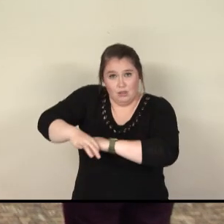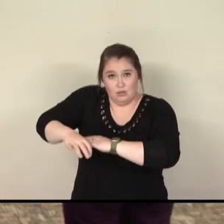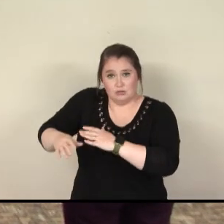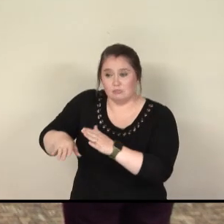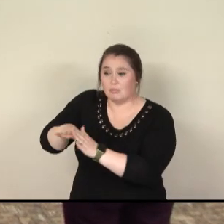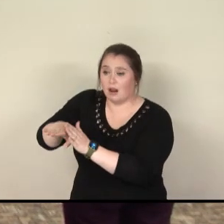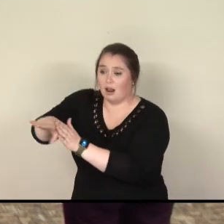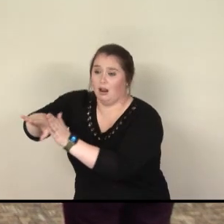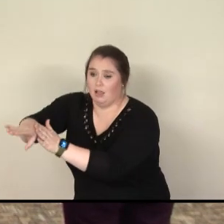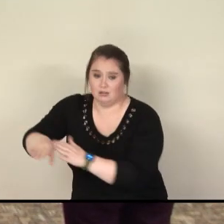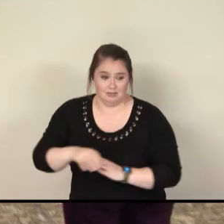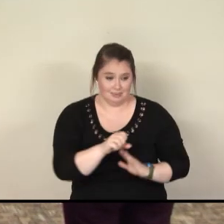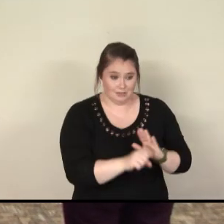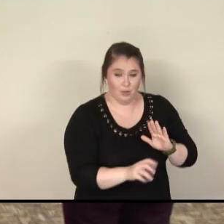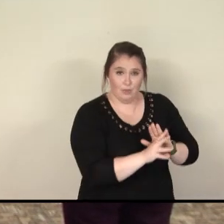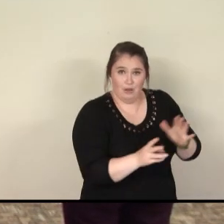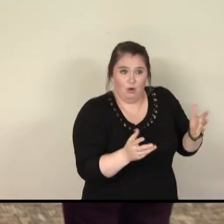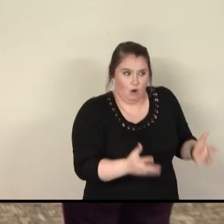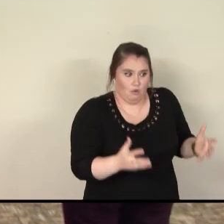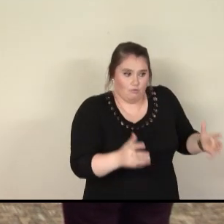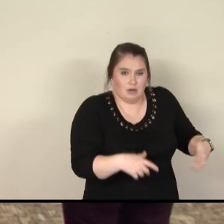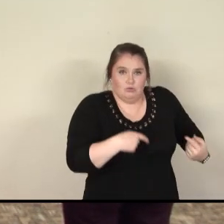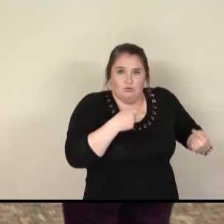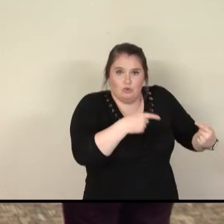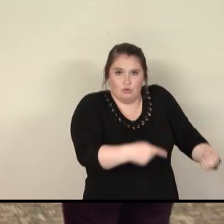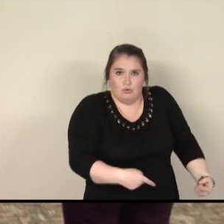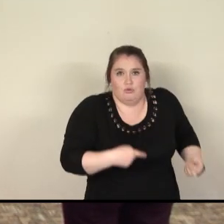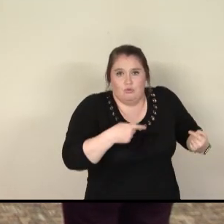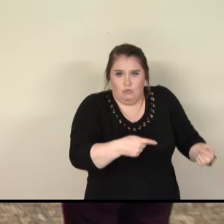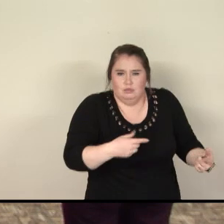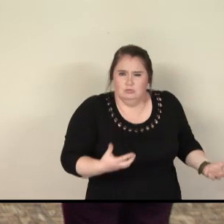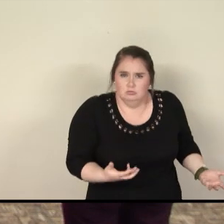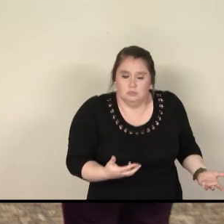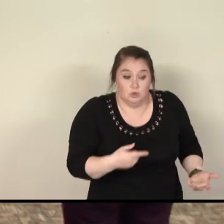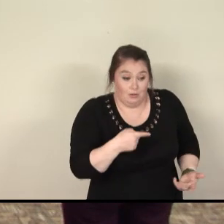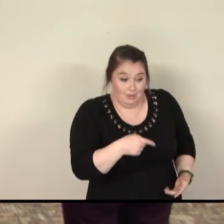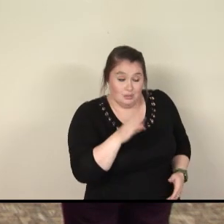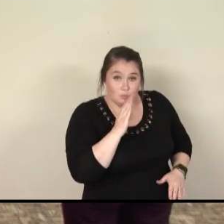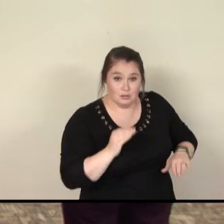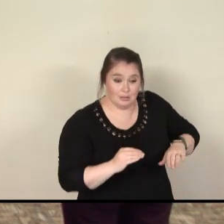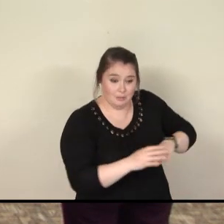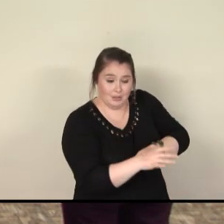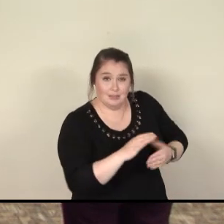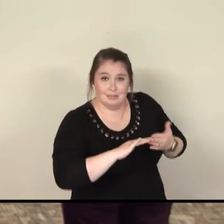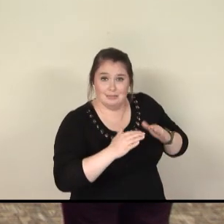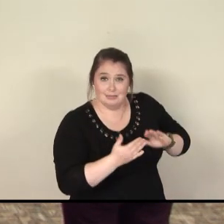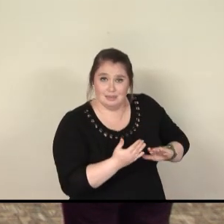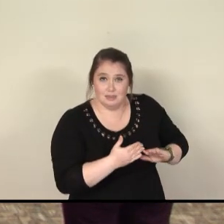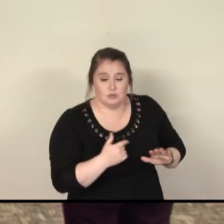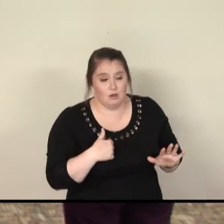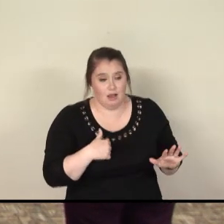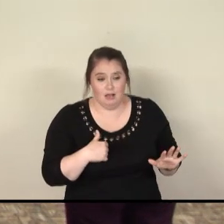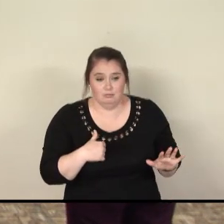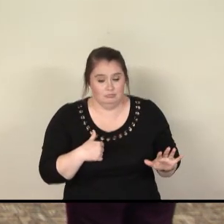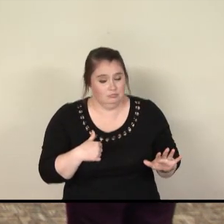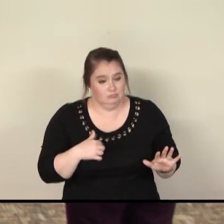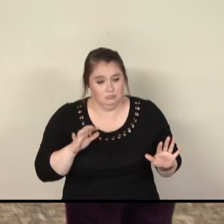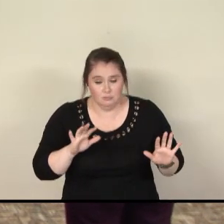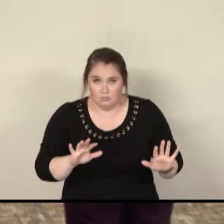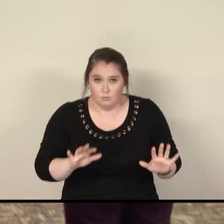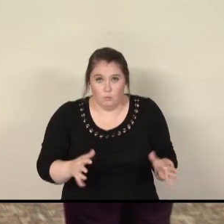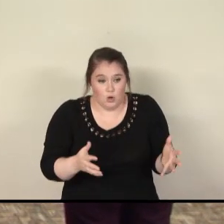struggling because of similar issues as far as the layout. So this will impact our city in a major way. So I would want these